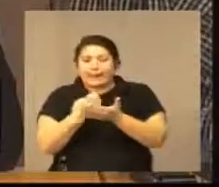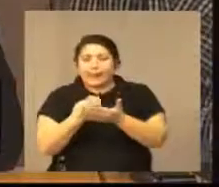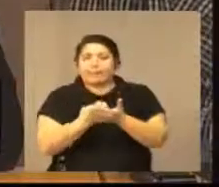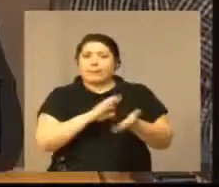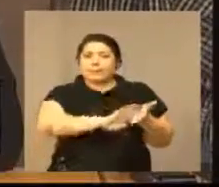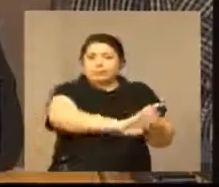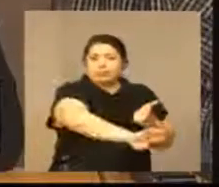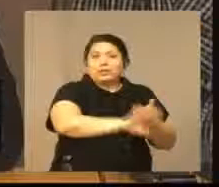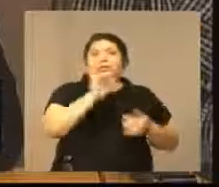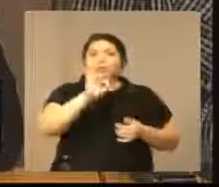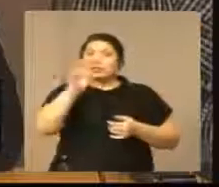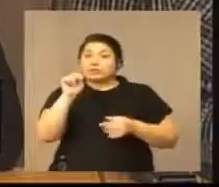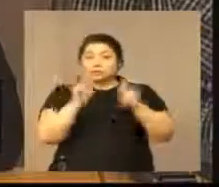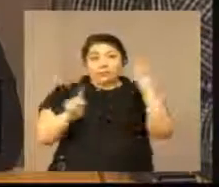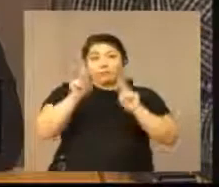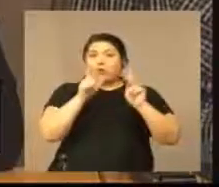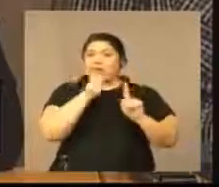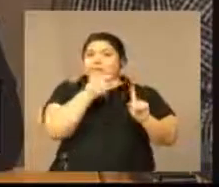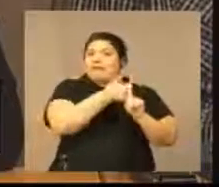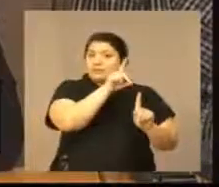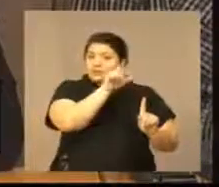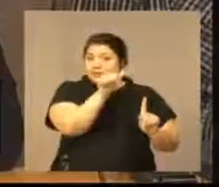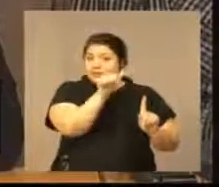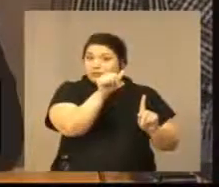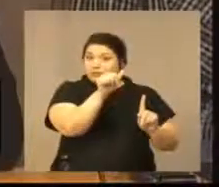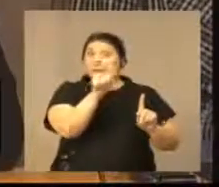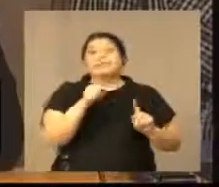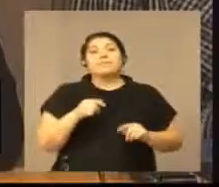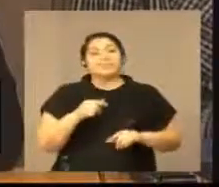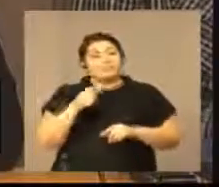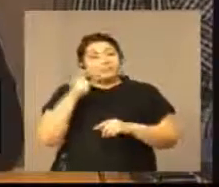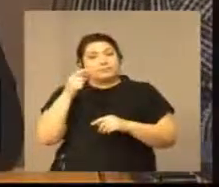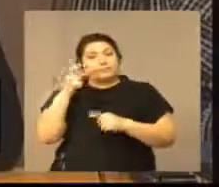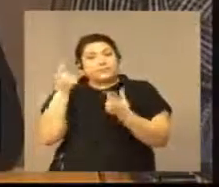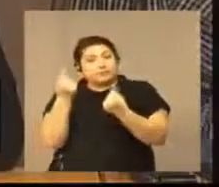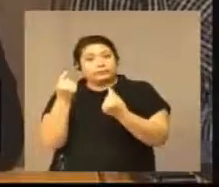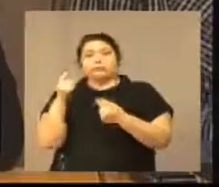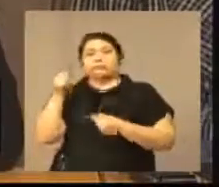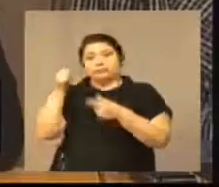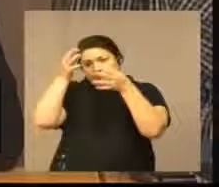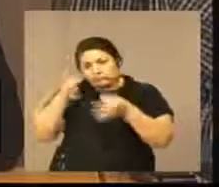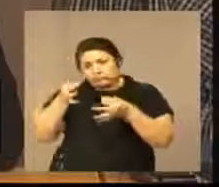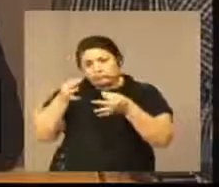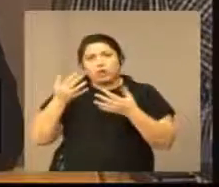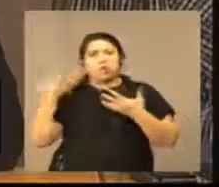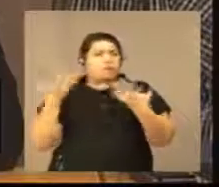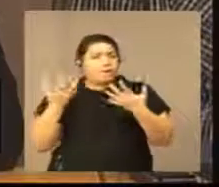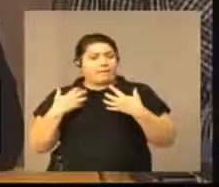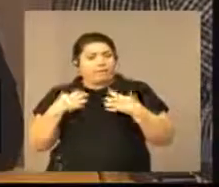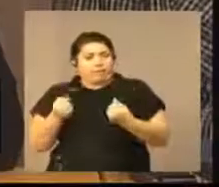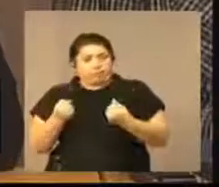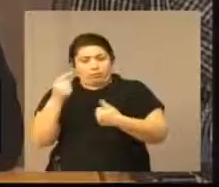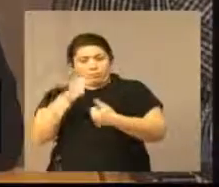of First Nations persons with disabilities, namely the application of determinants of health lens.